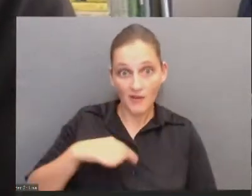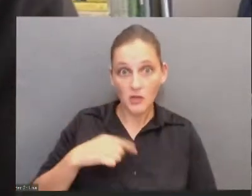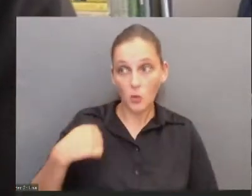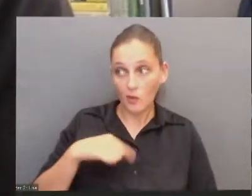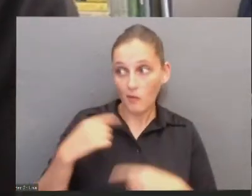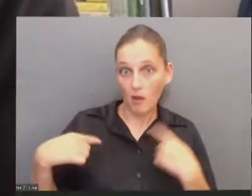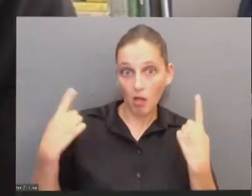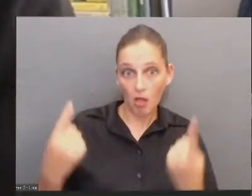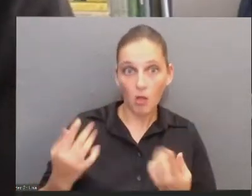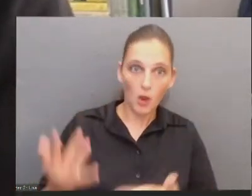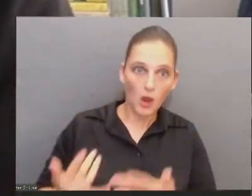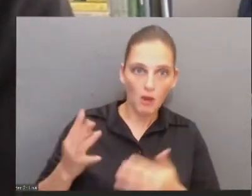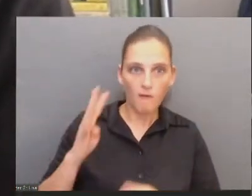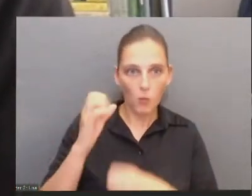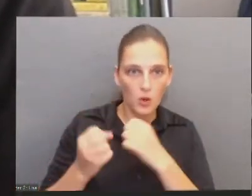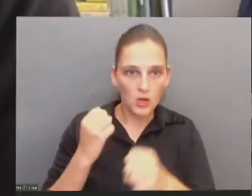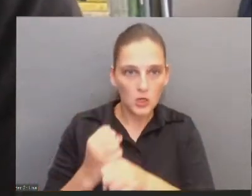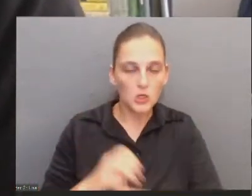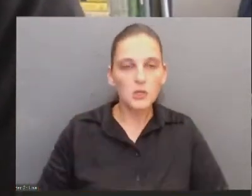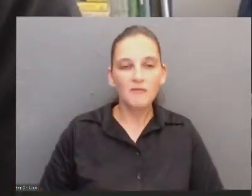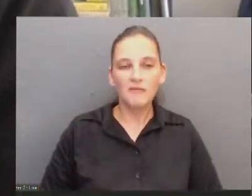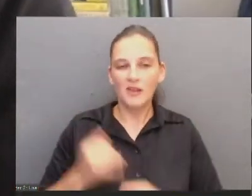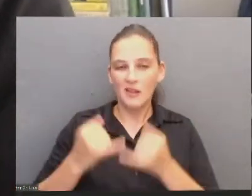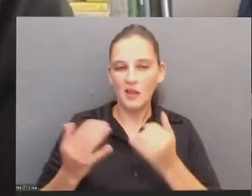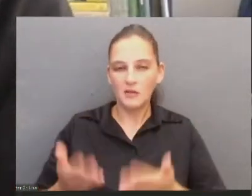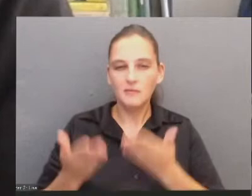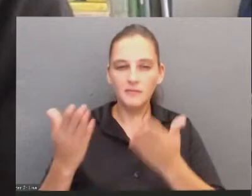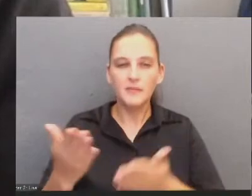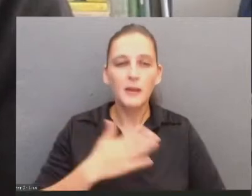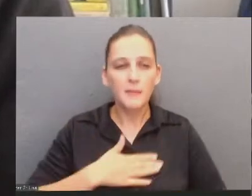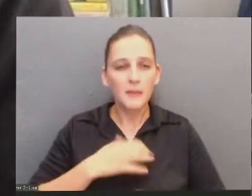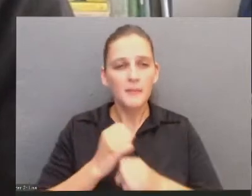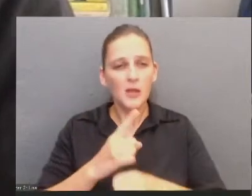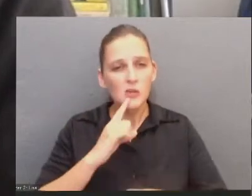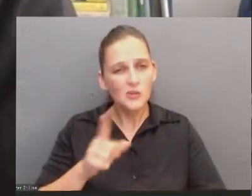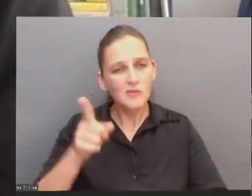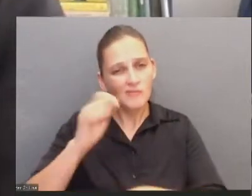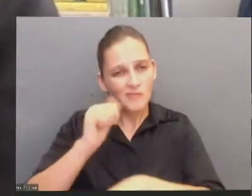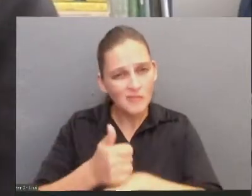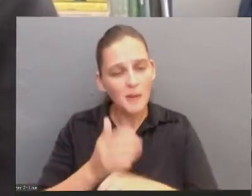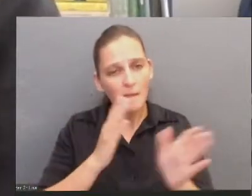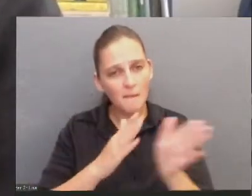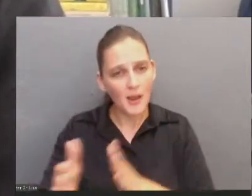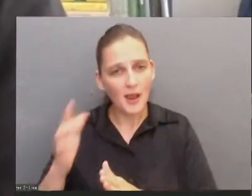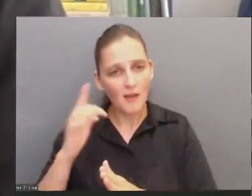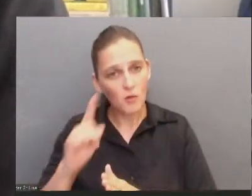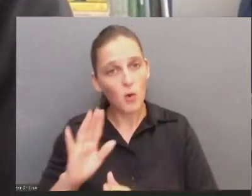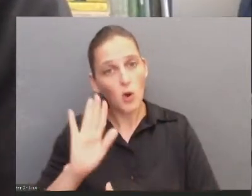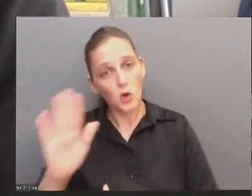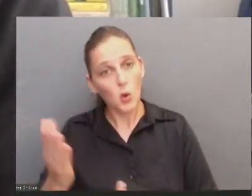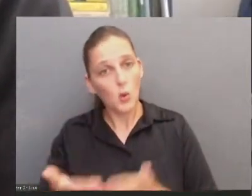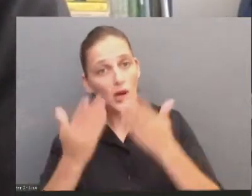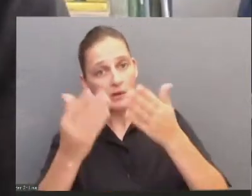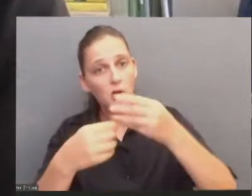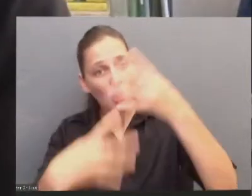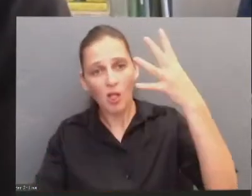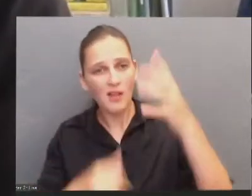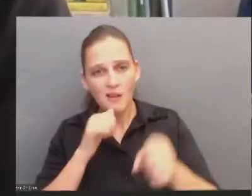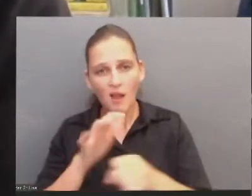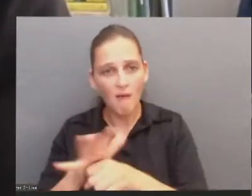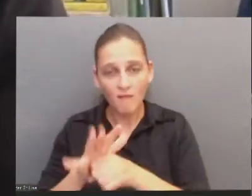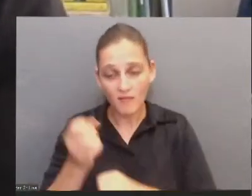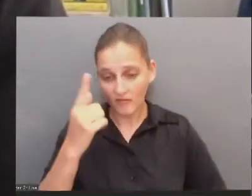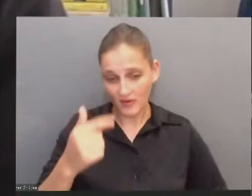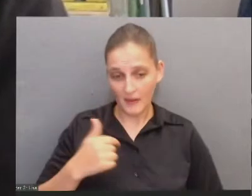recommendation. Please be sure to have an implementation plan in place for these recommendations. As a person who's served on millions of committees and task